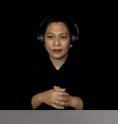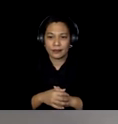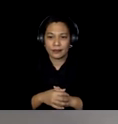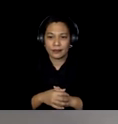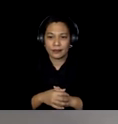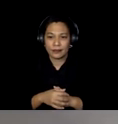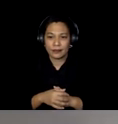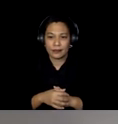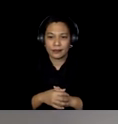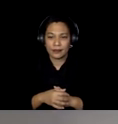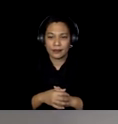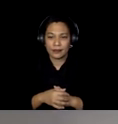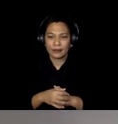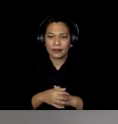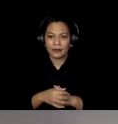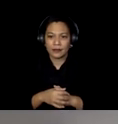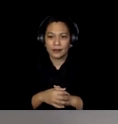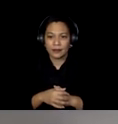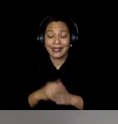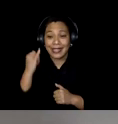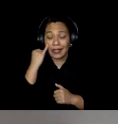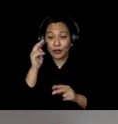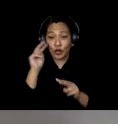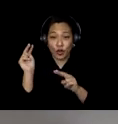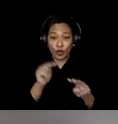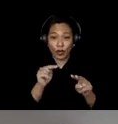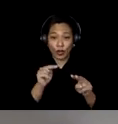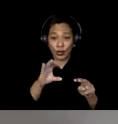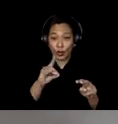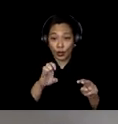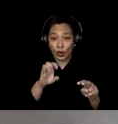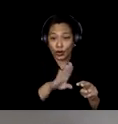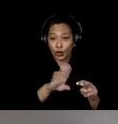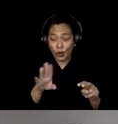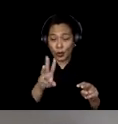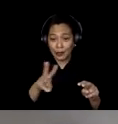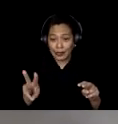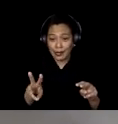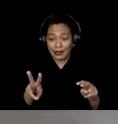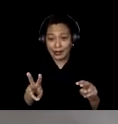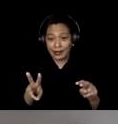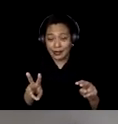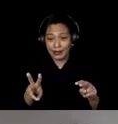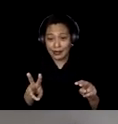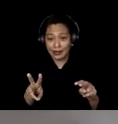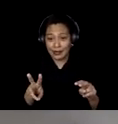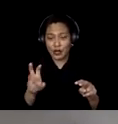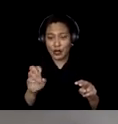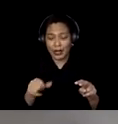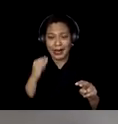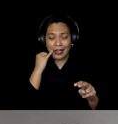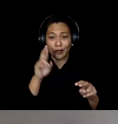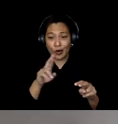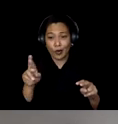If you were to look at the code of your website, which you can do if you were to like right click and view